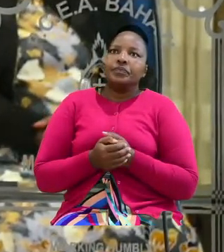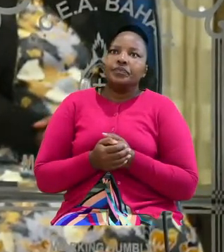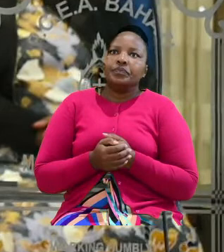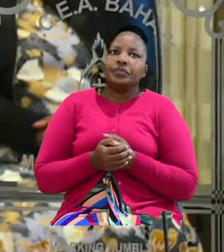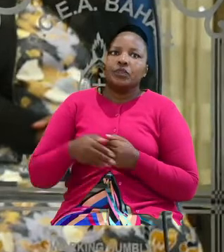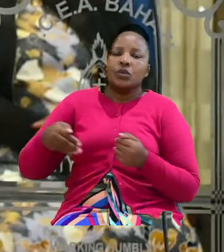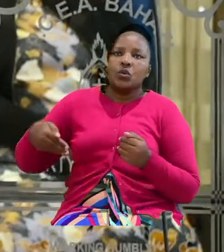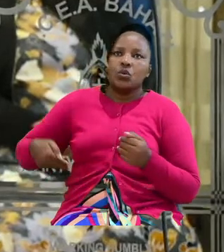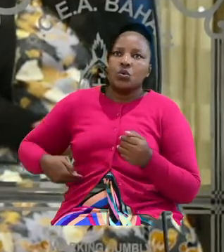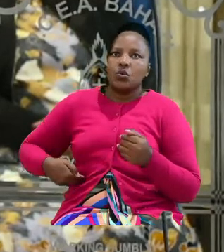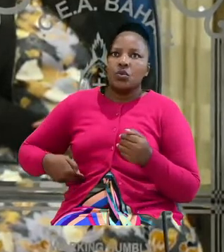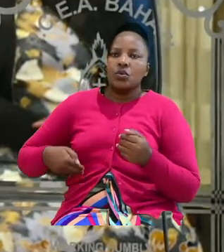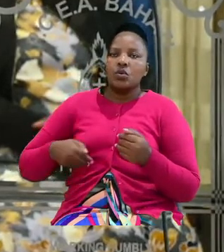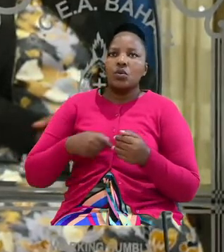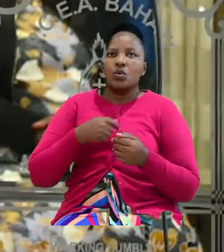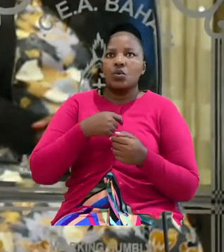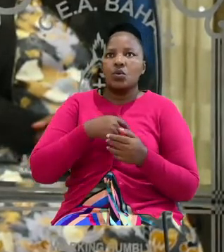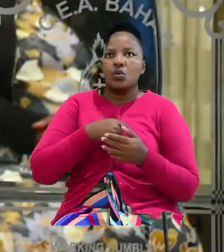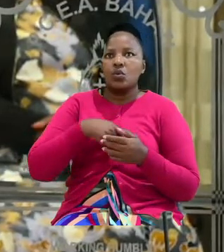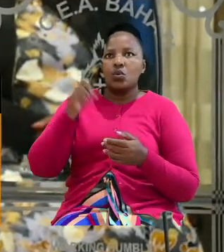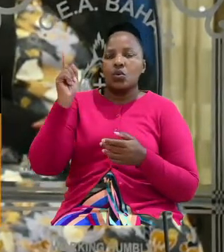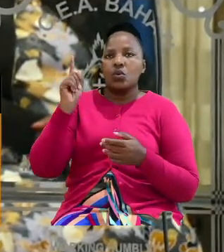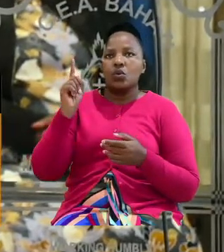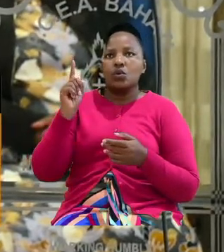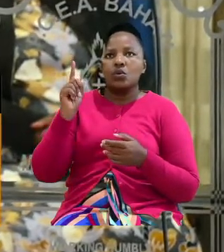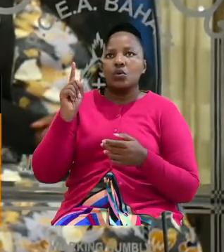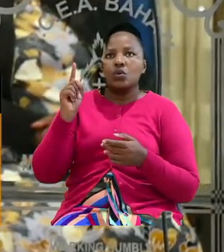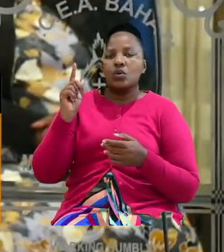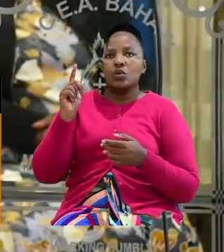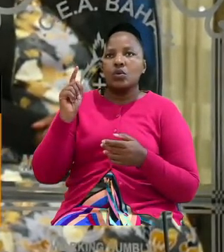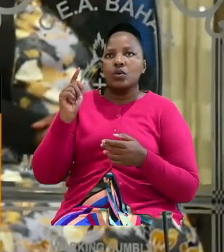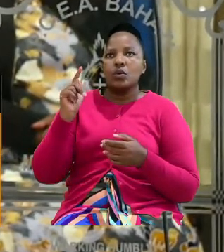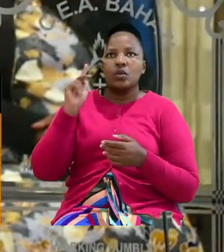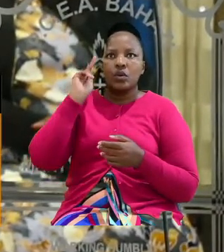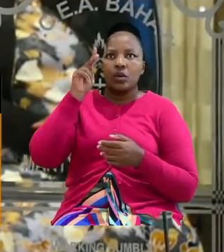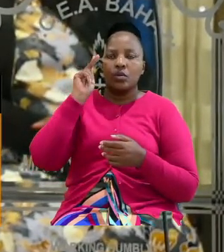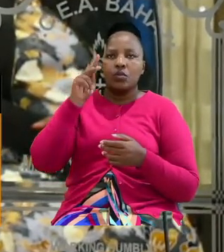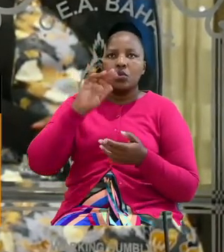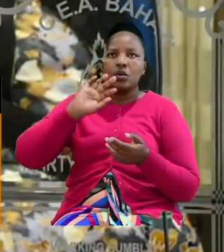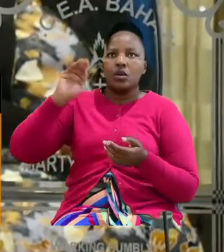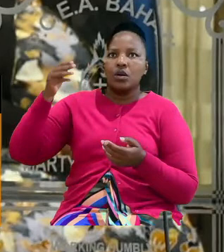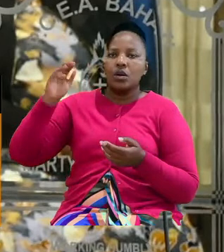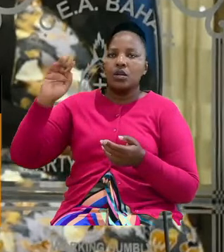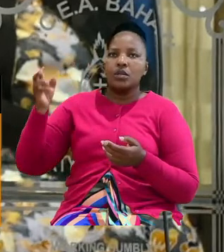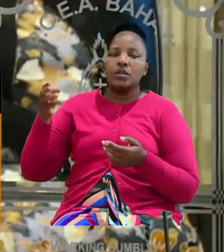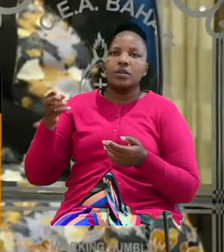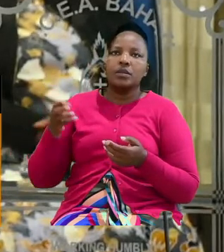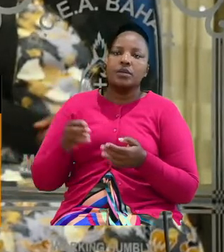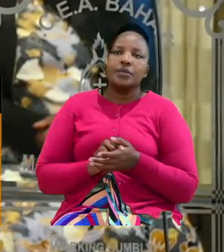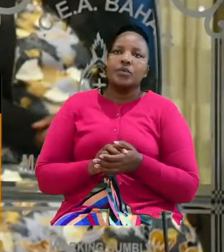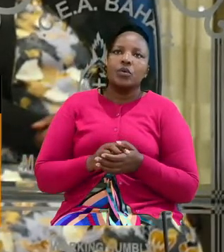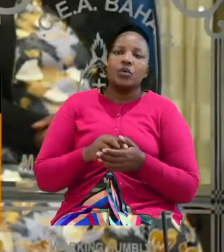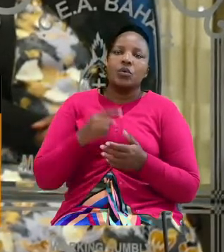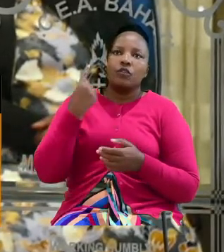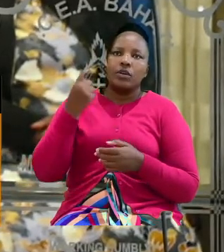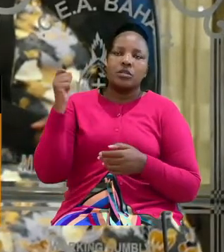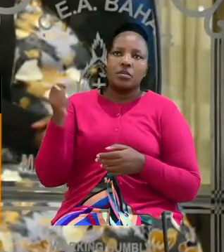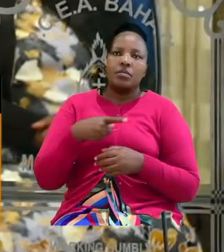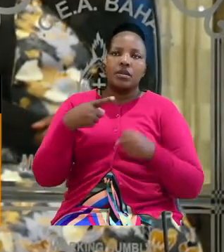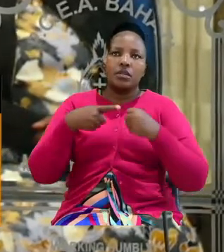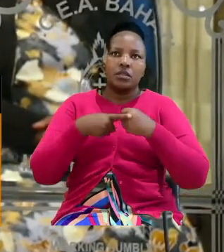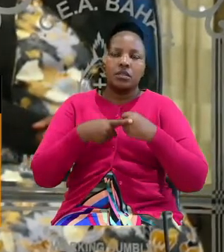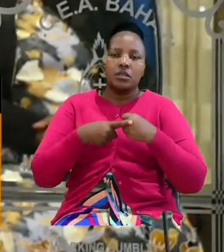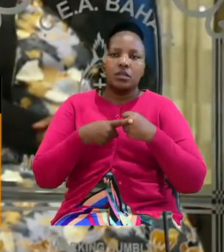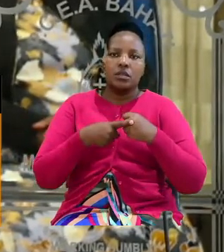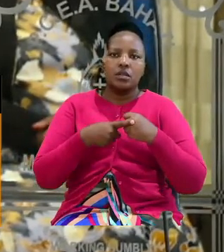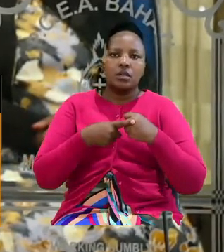the youth will be going to Muji wa Huruma in Kiambu for mass immersion on 1st of June. They are requesting